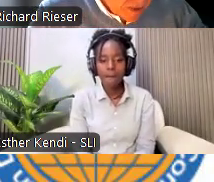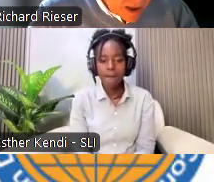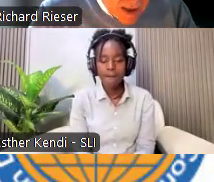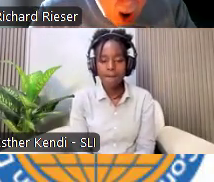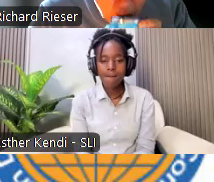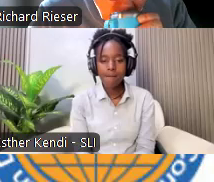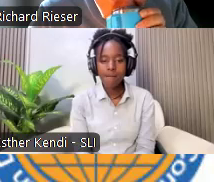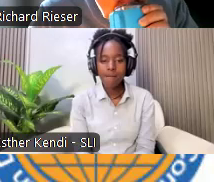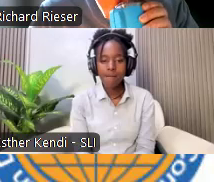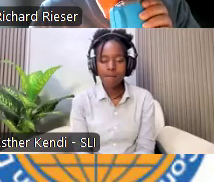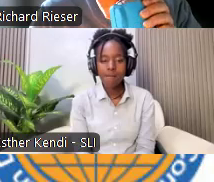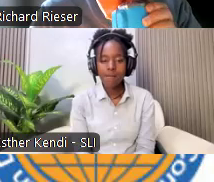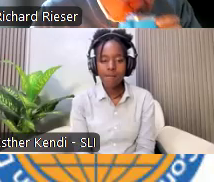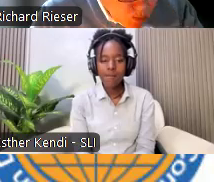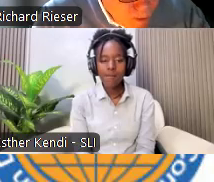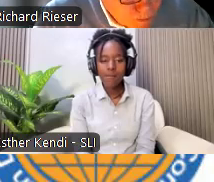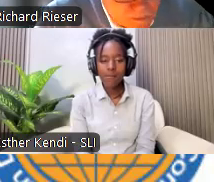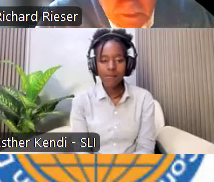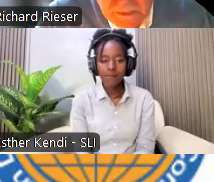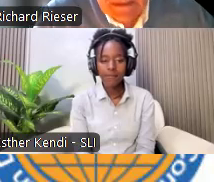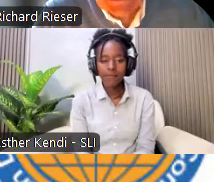Next slide, please.